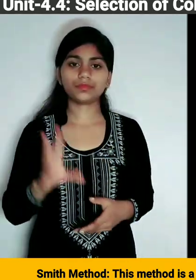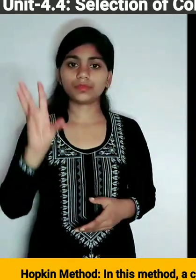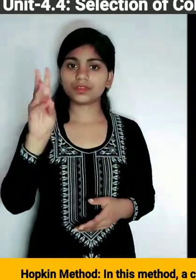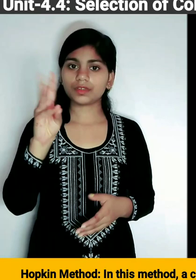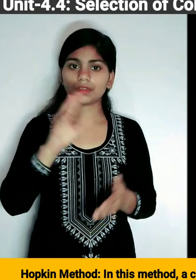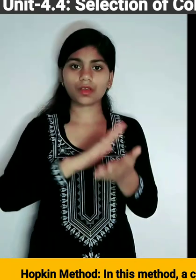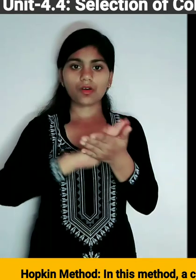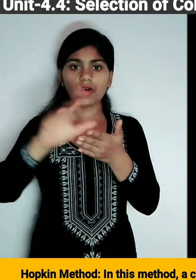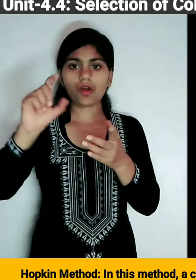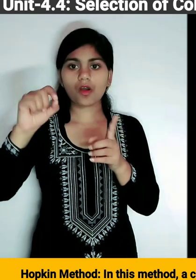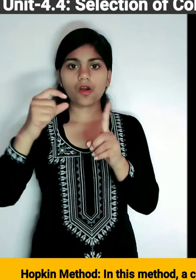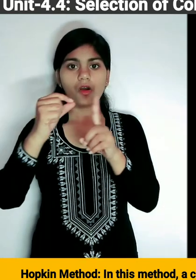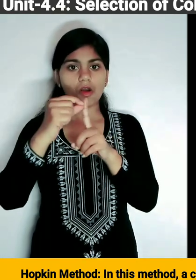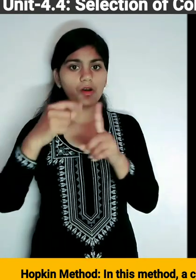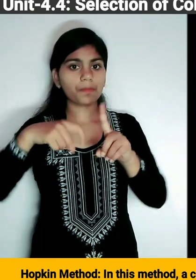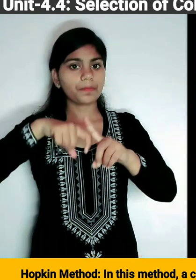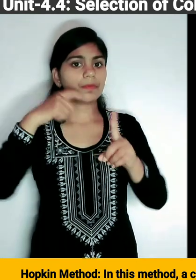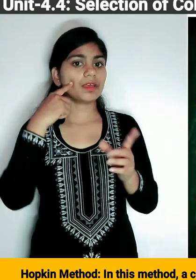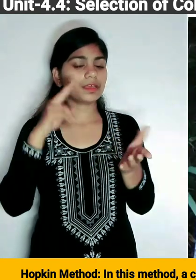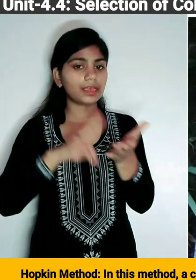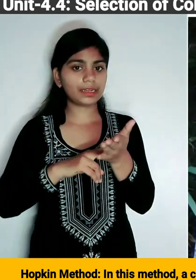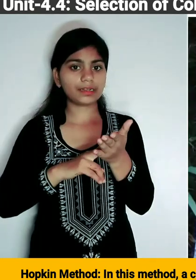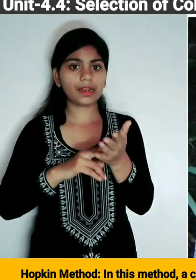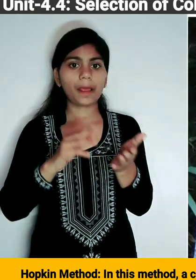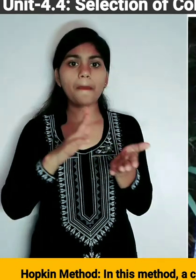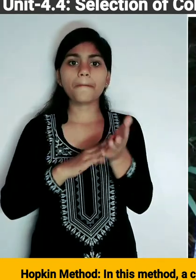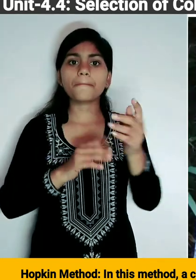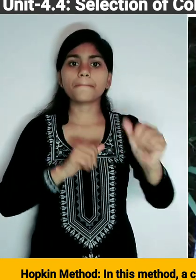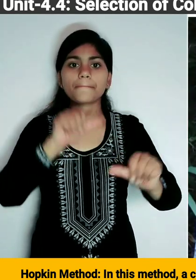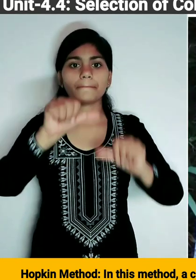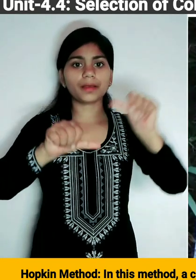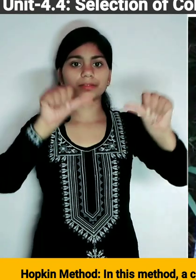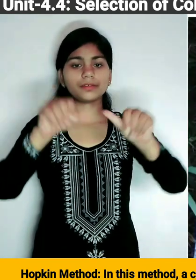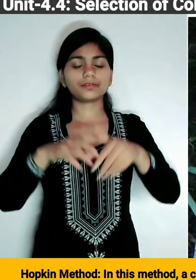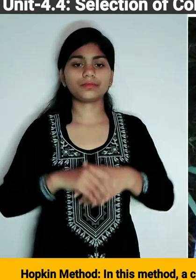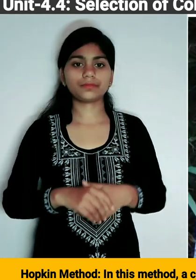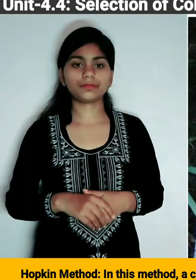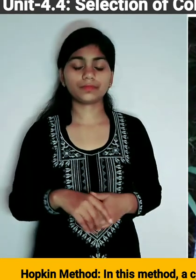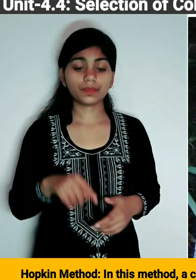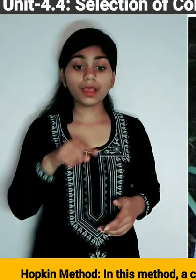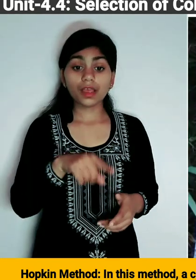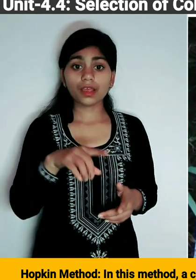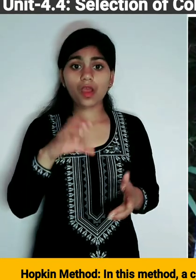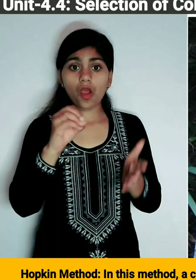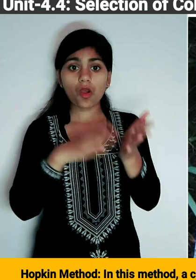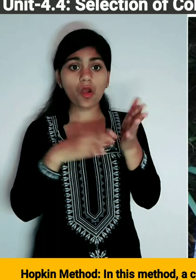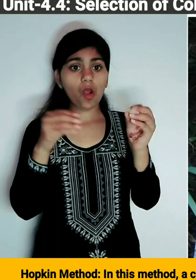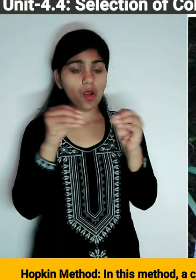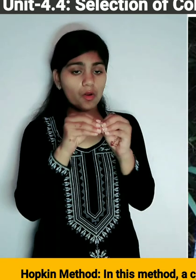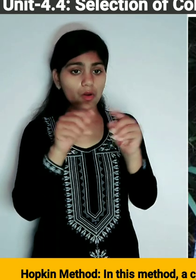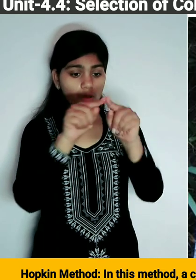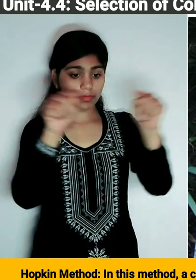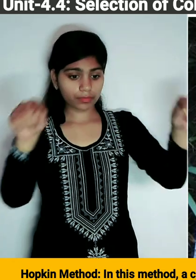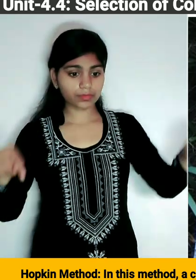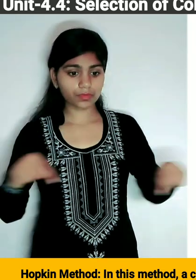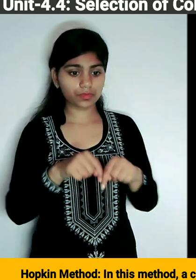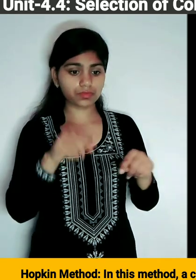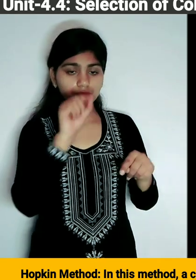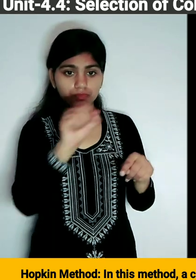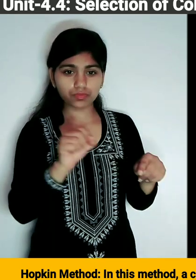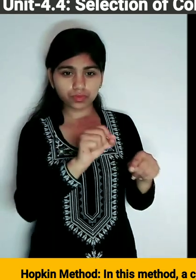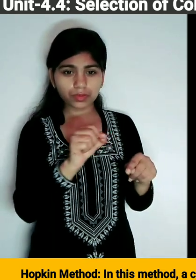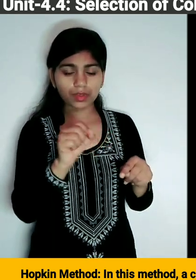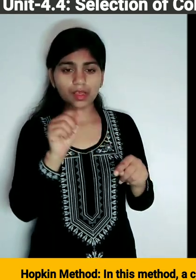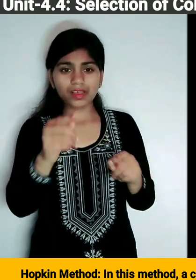Number 4, Hopkin method. In this method, a comb is placed in the